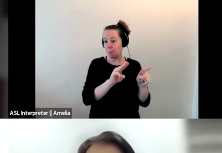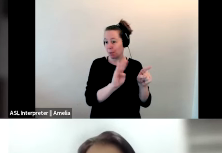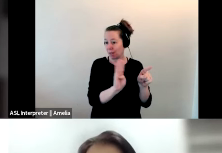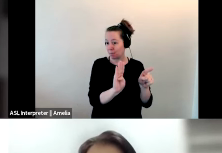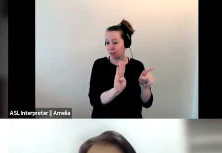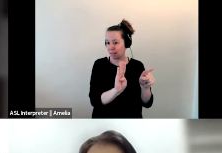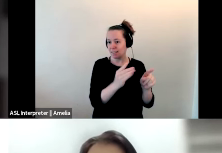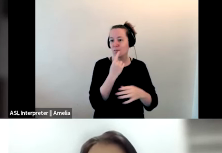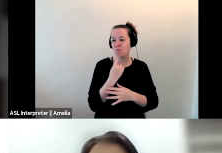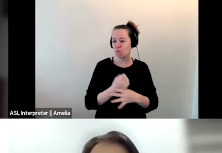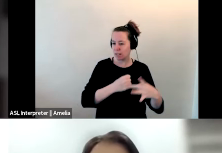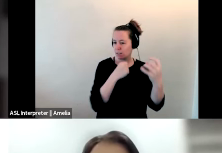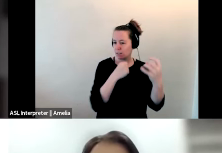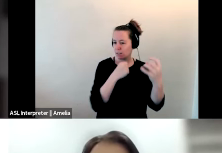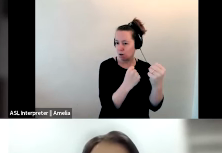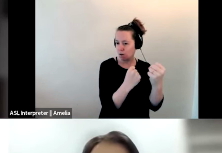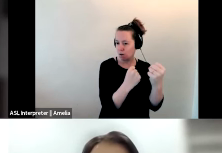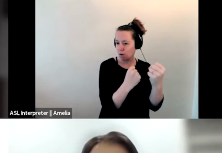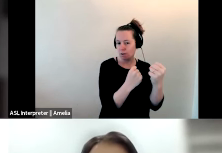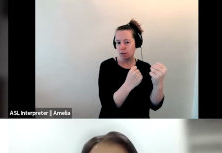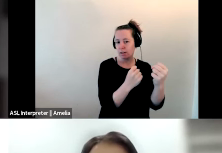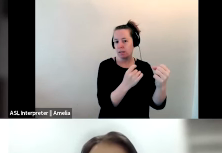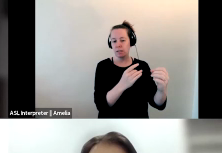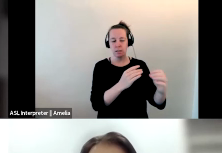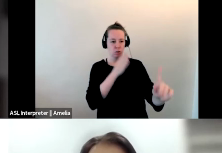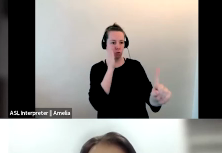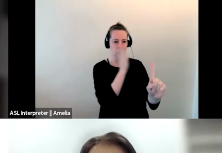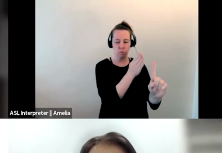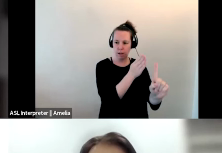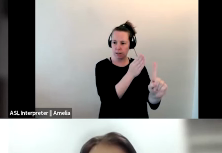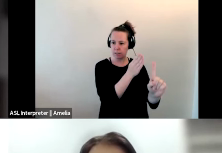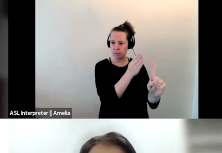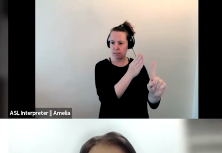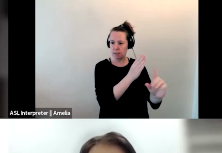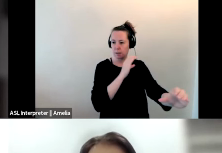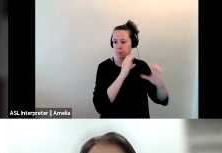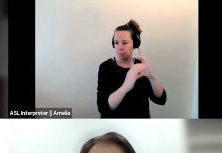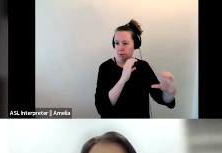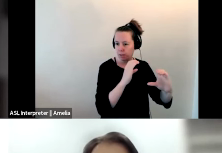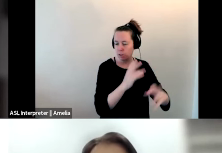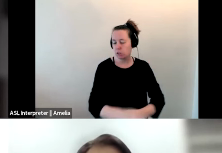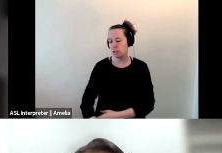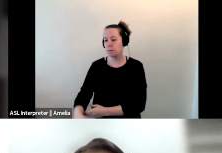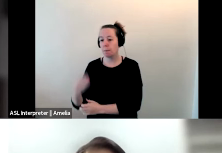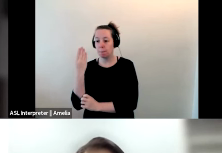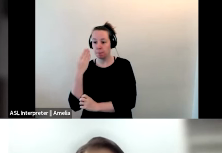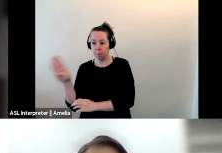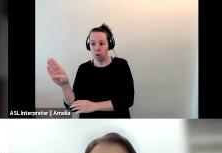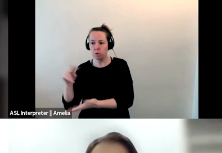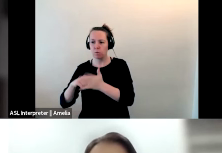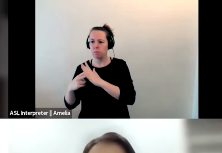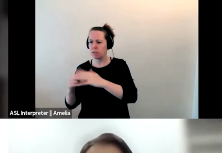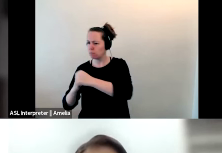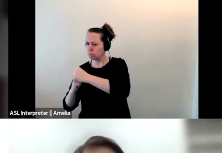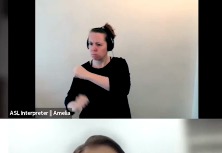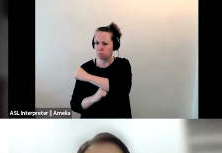red is very tough, direct. Communication is strong in red. Blue is very down to earth and discipline driven.